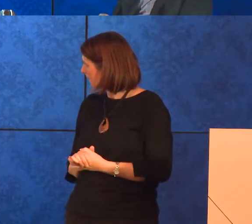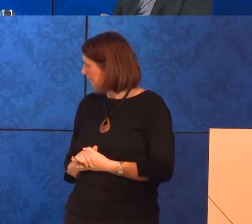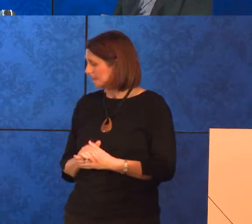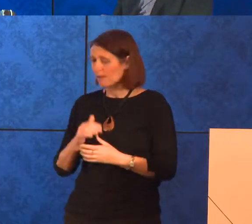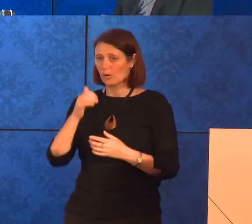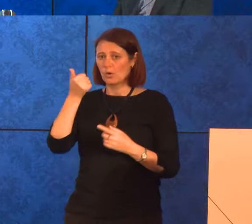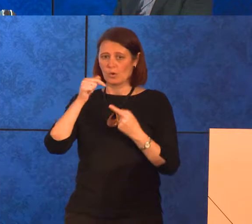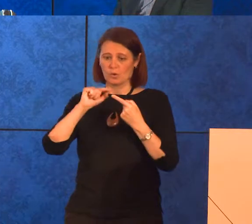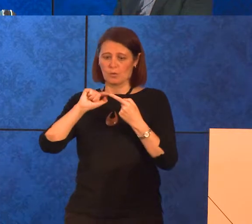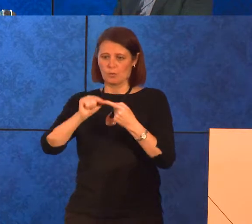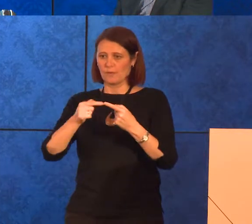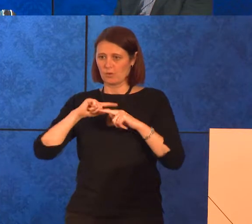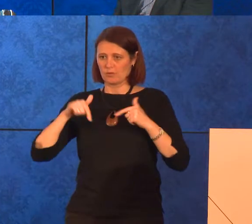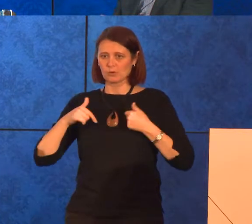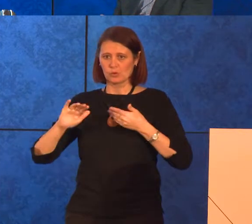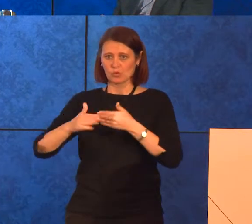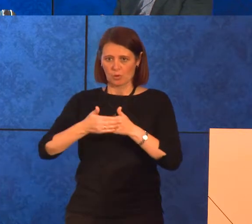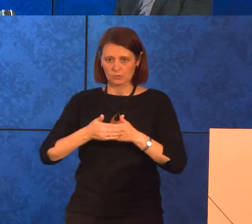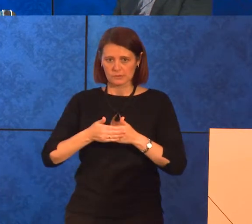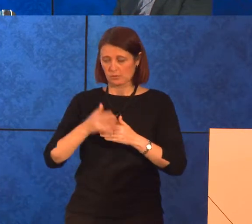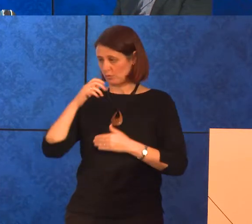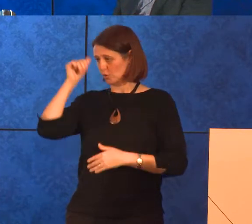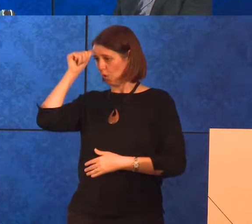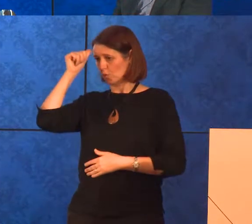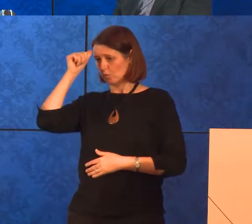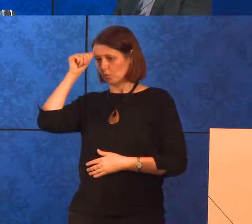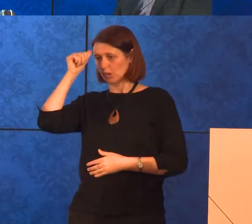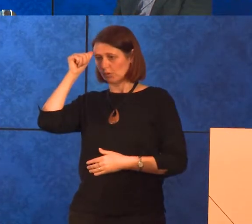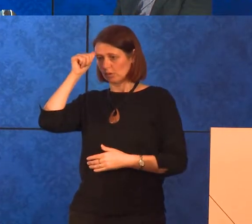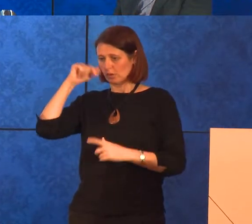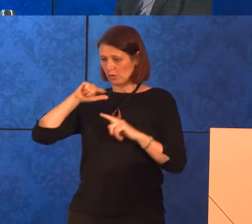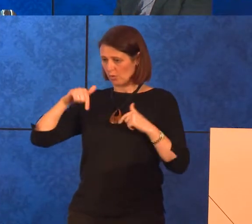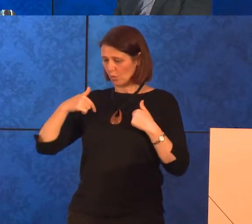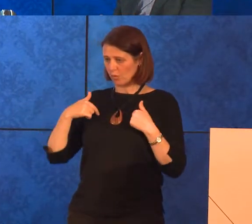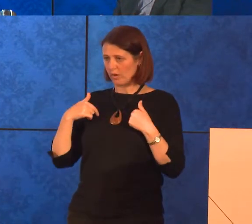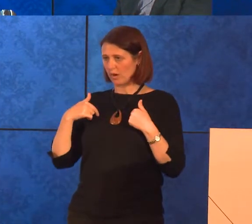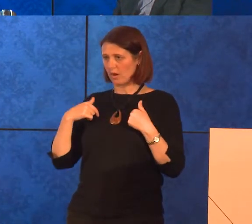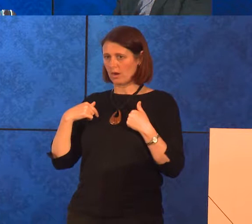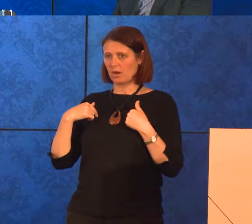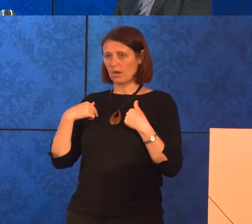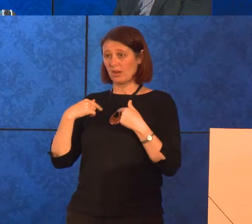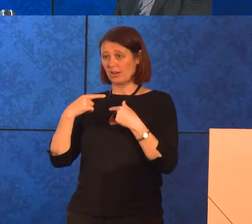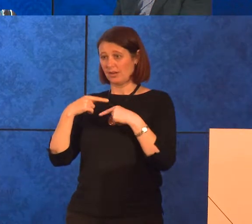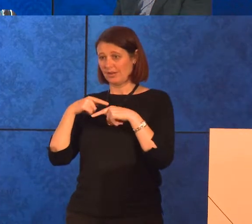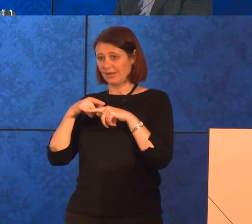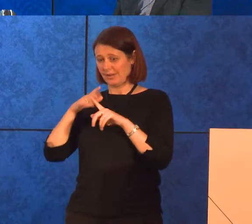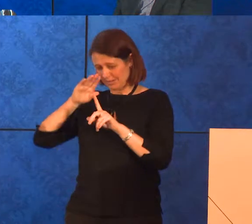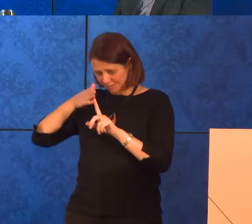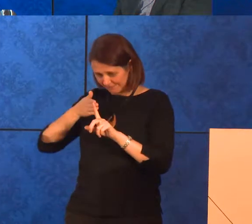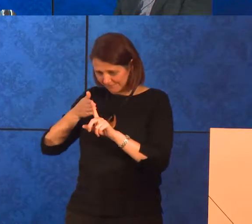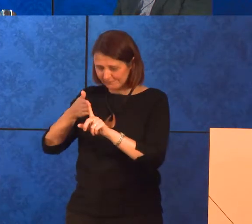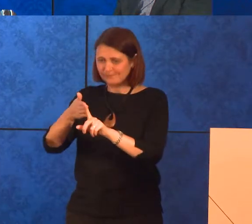for us to close on. I think, knowing that we are heading into a very long